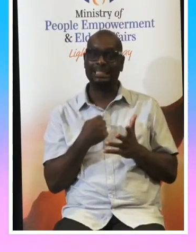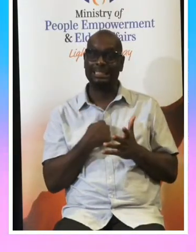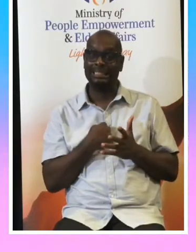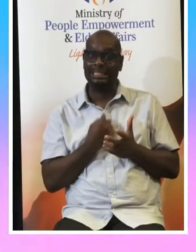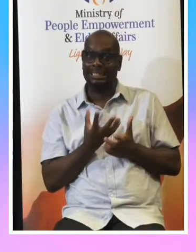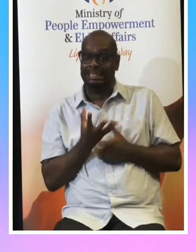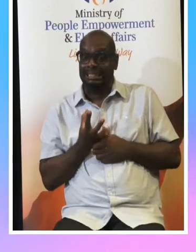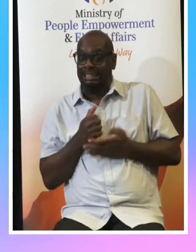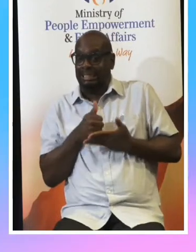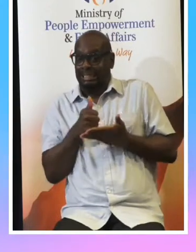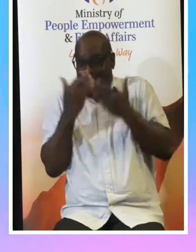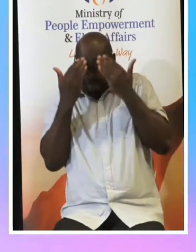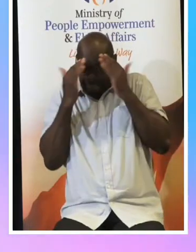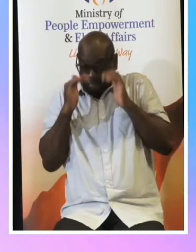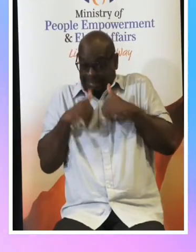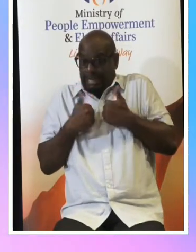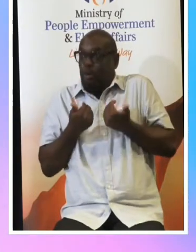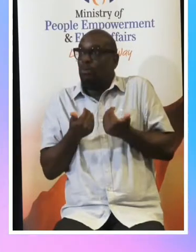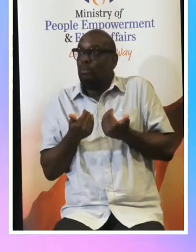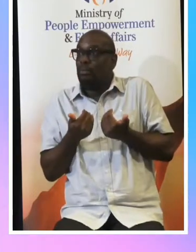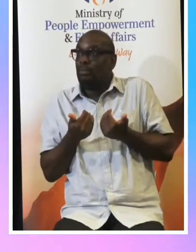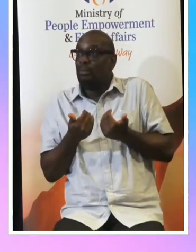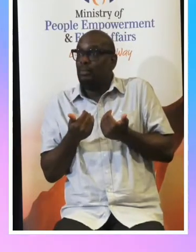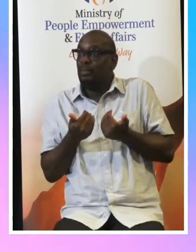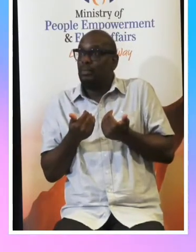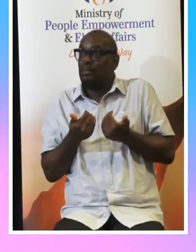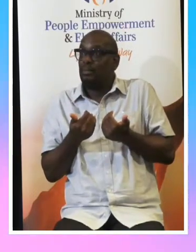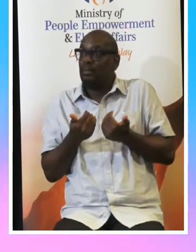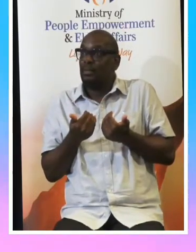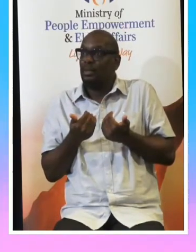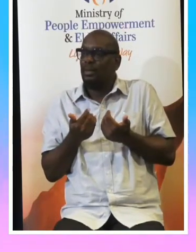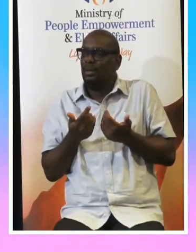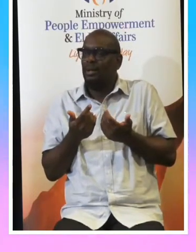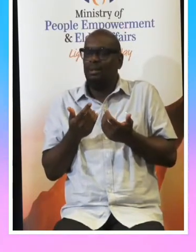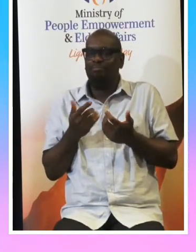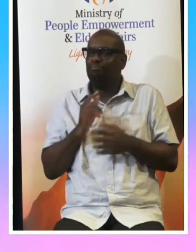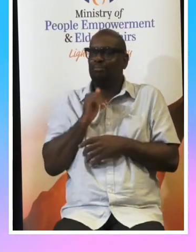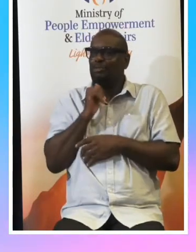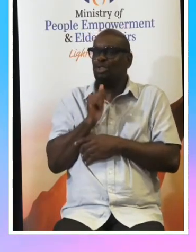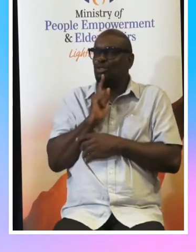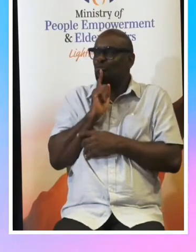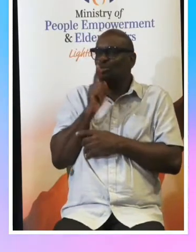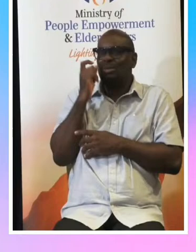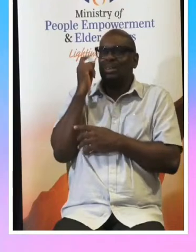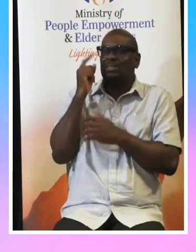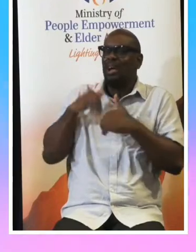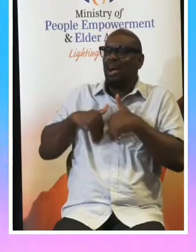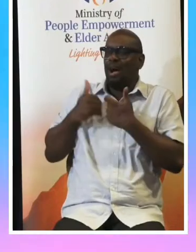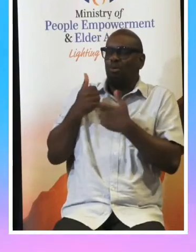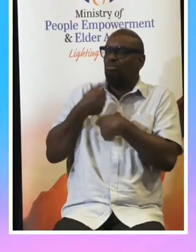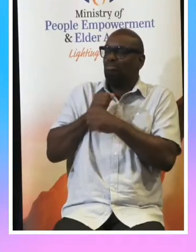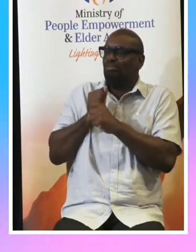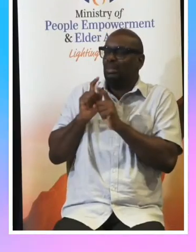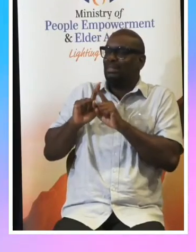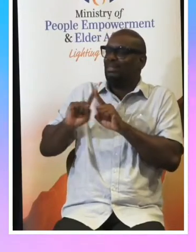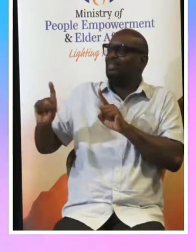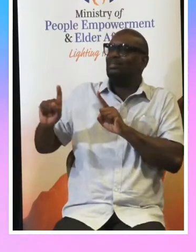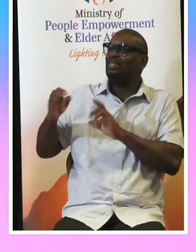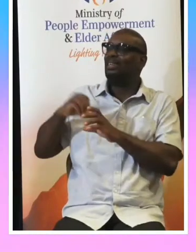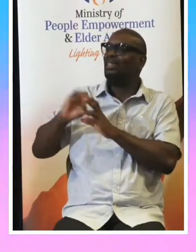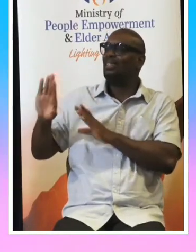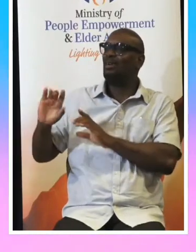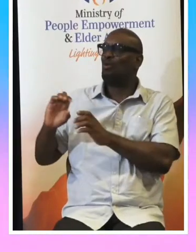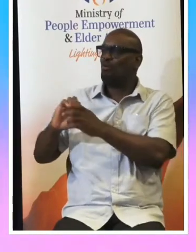with disabilities. They did not know how to make a difference in their own corners. I also